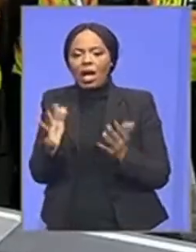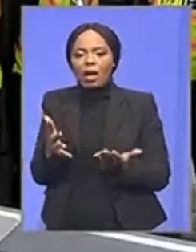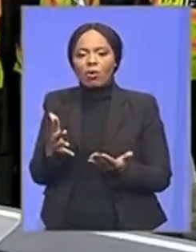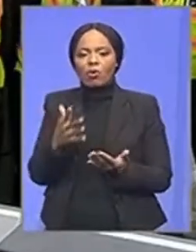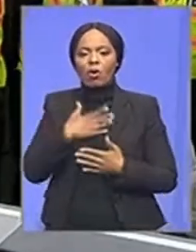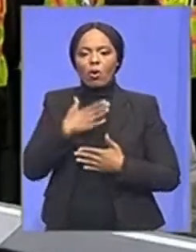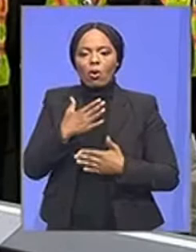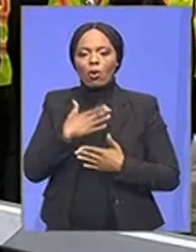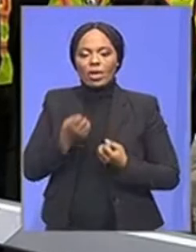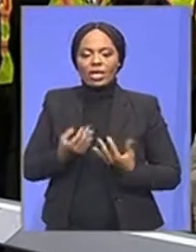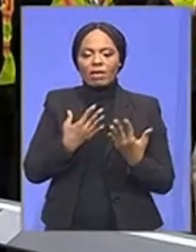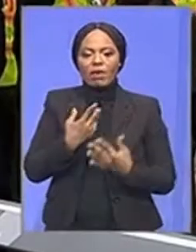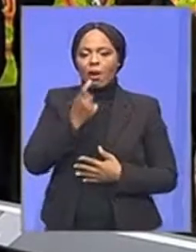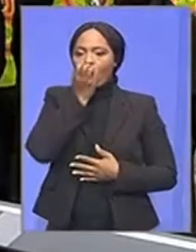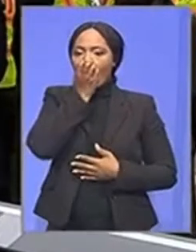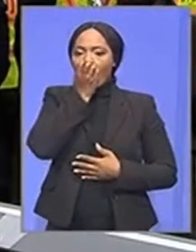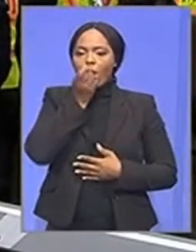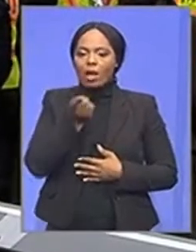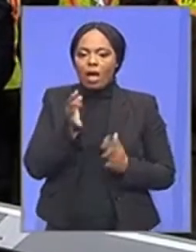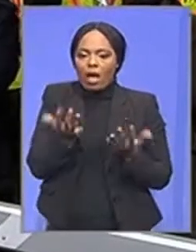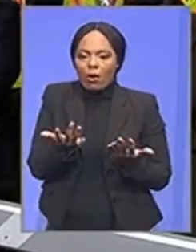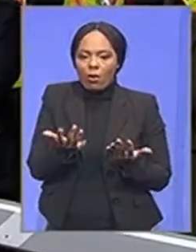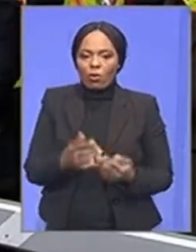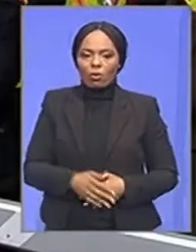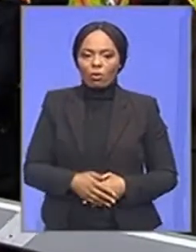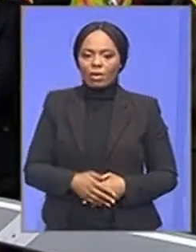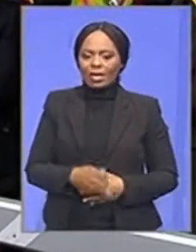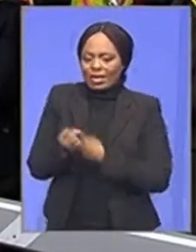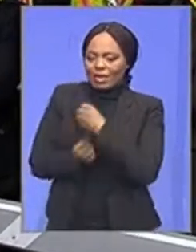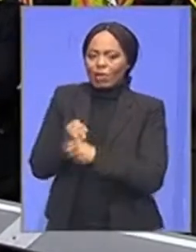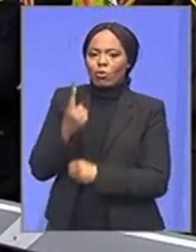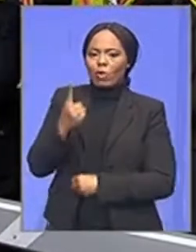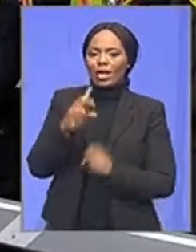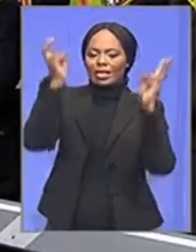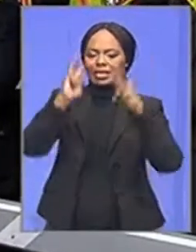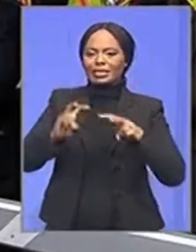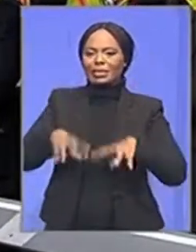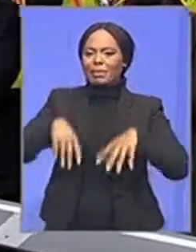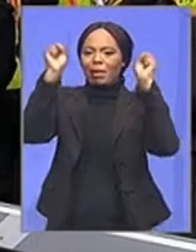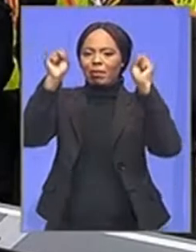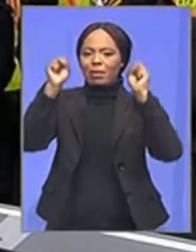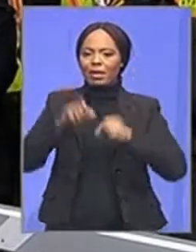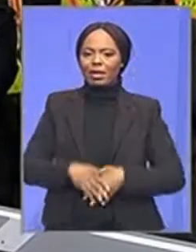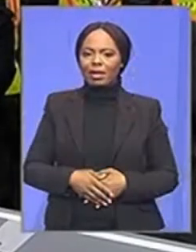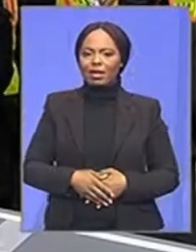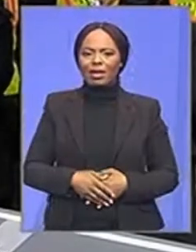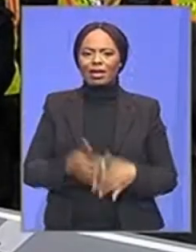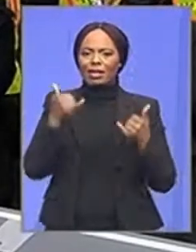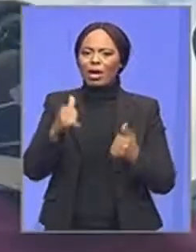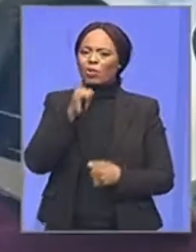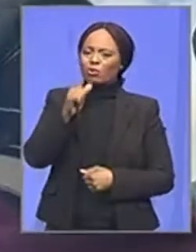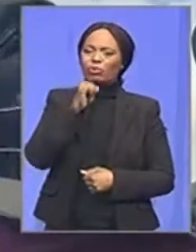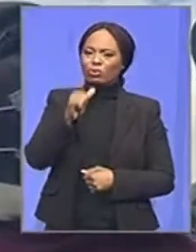can't continue to have a community of 13 months without electricity. We can't. It was on SABC News. It got arsana taba. But we